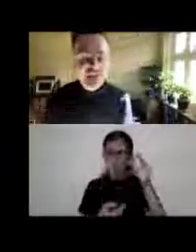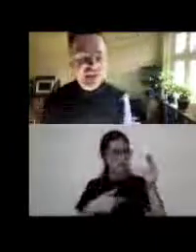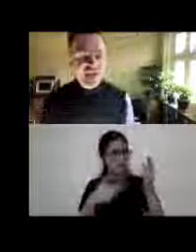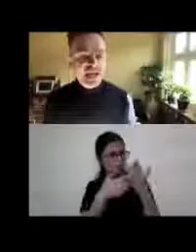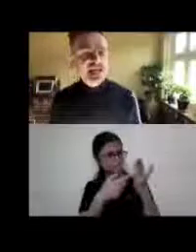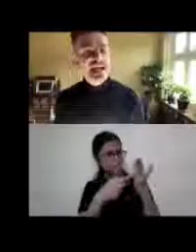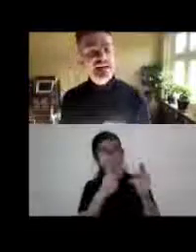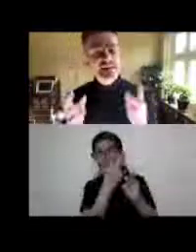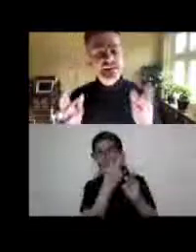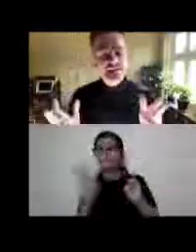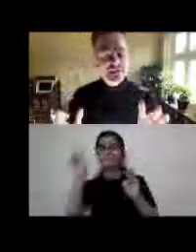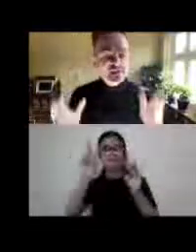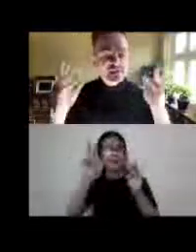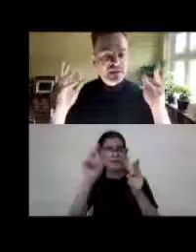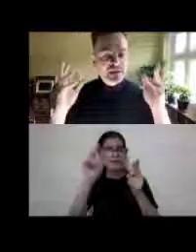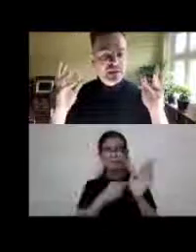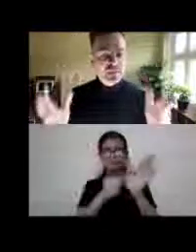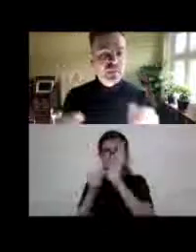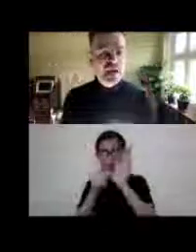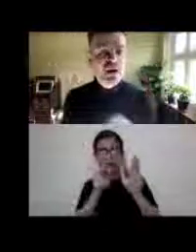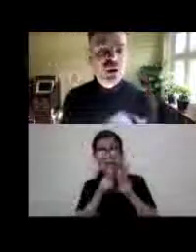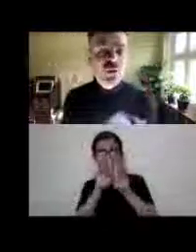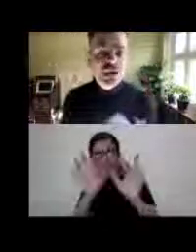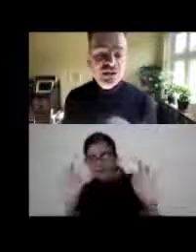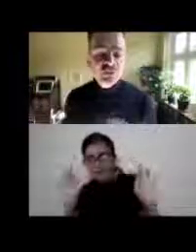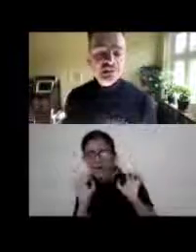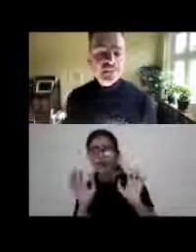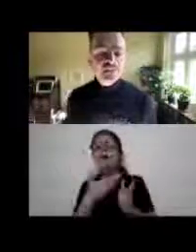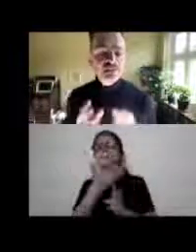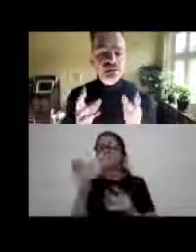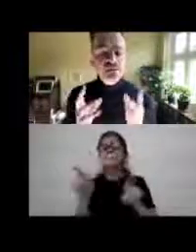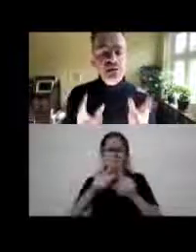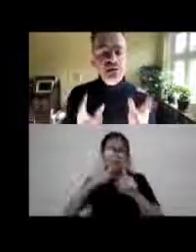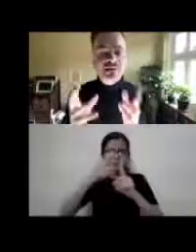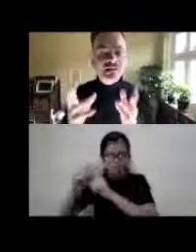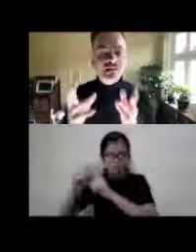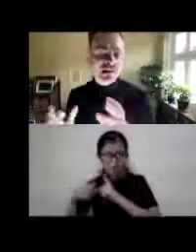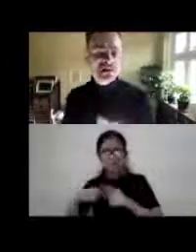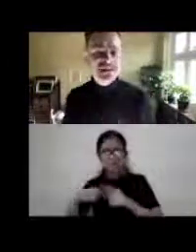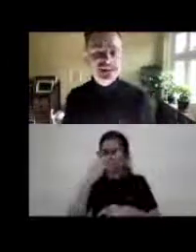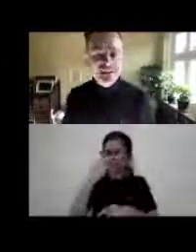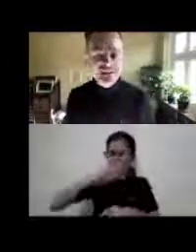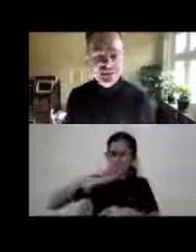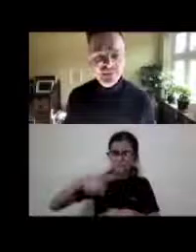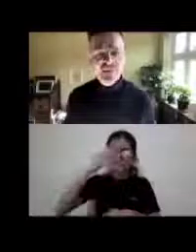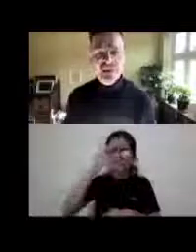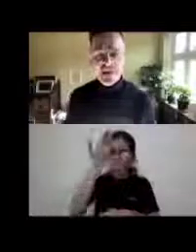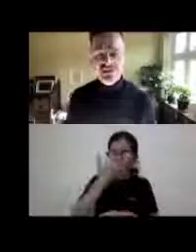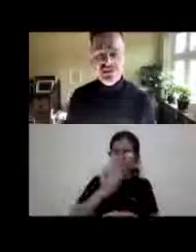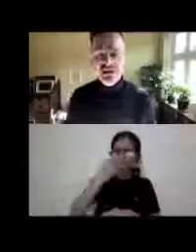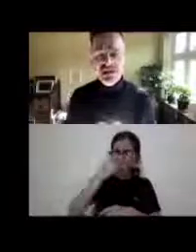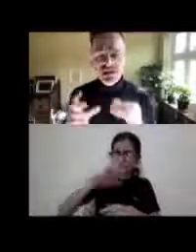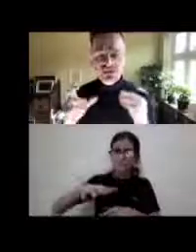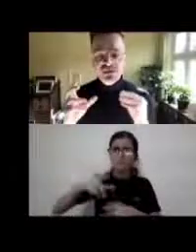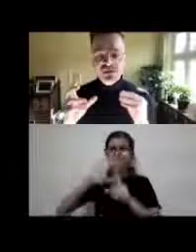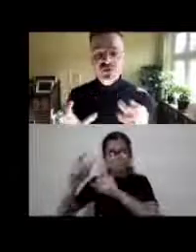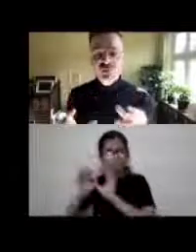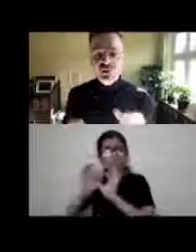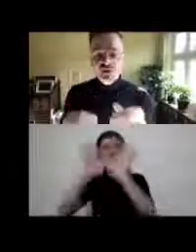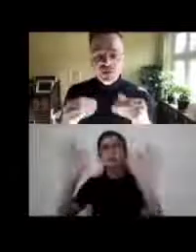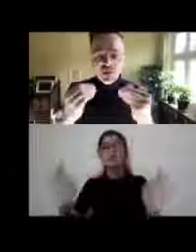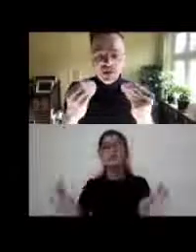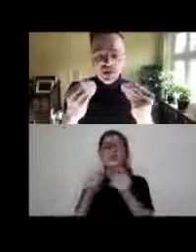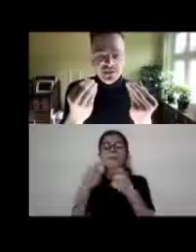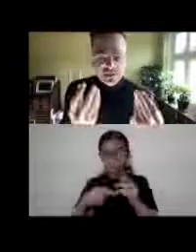different. And again, here, we are not only doing something for the blind and partially sighted. Actually, this whole